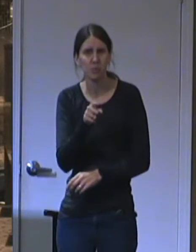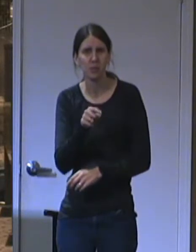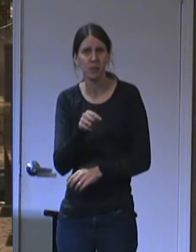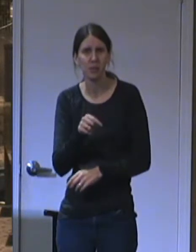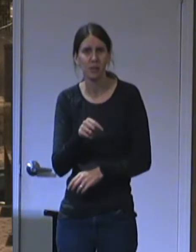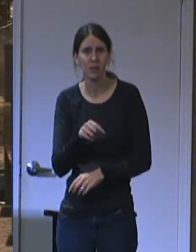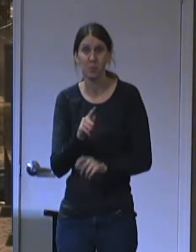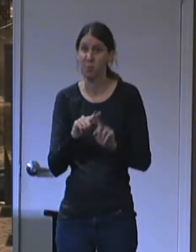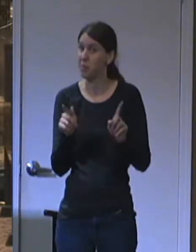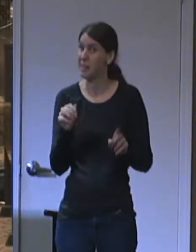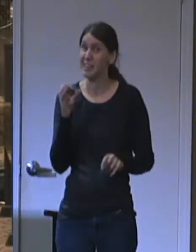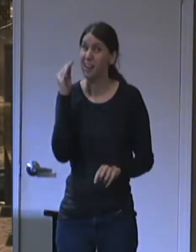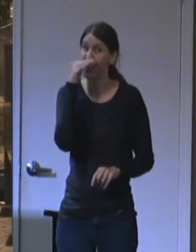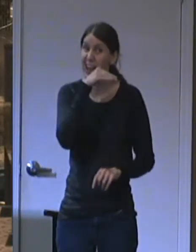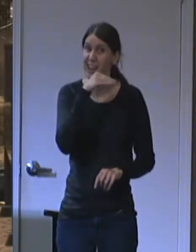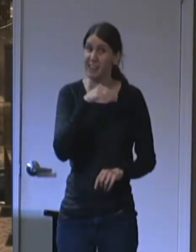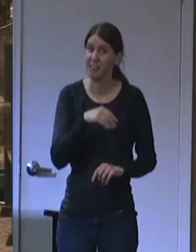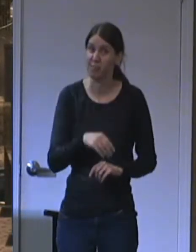Not.